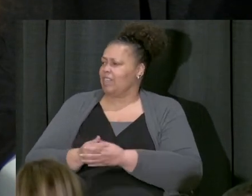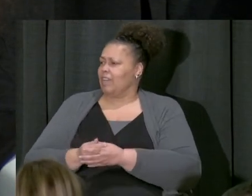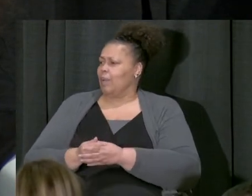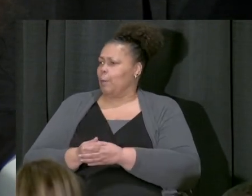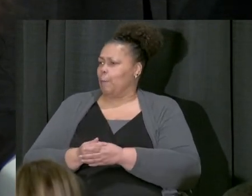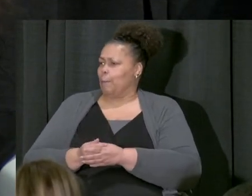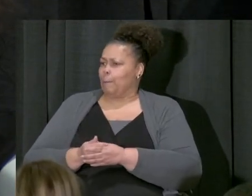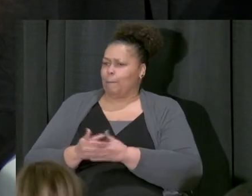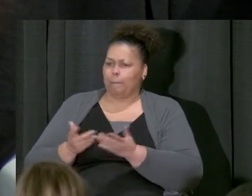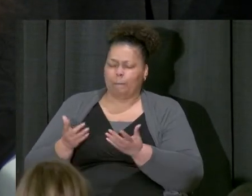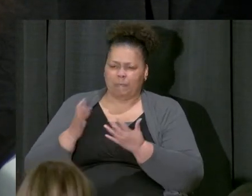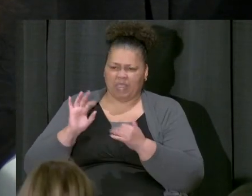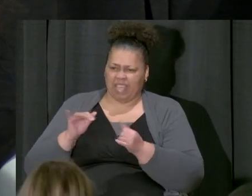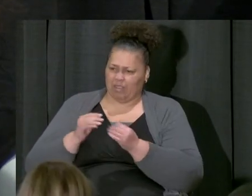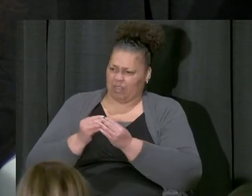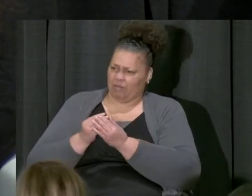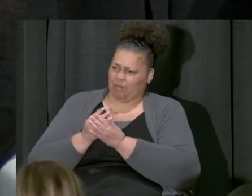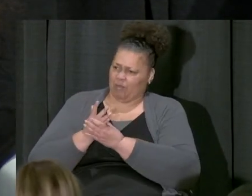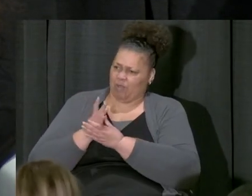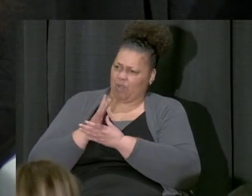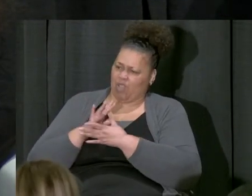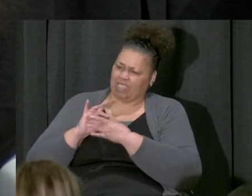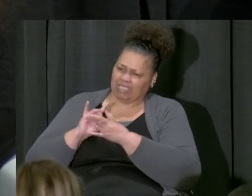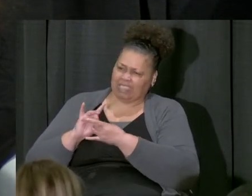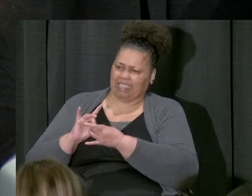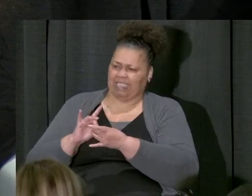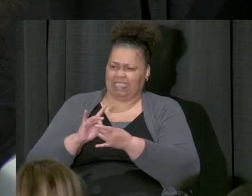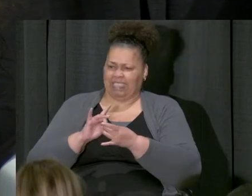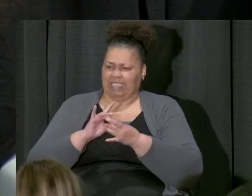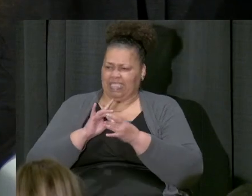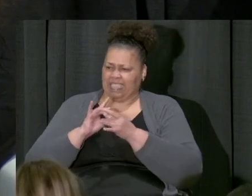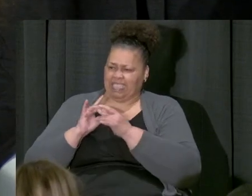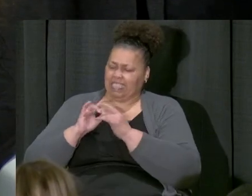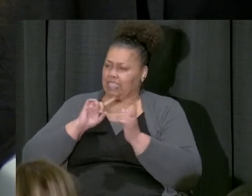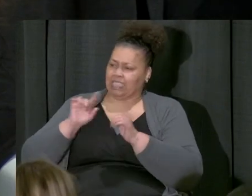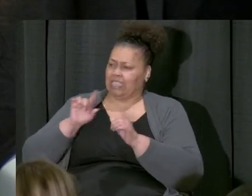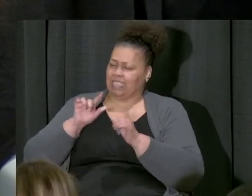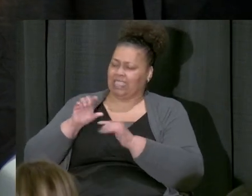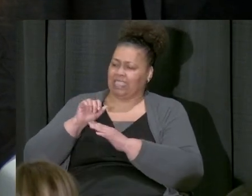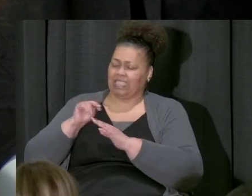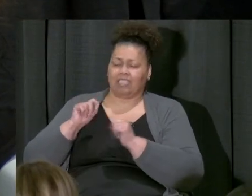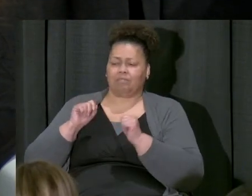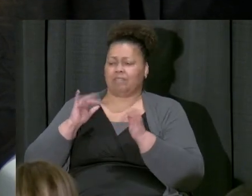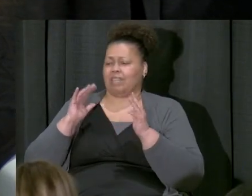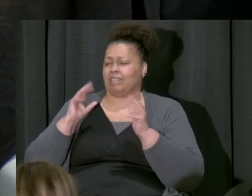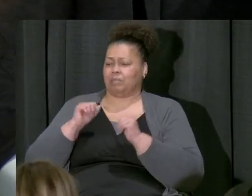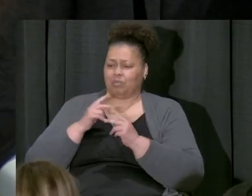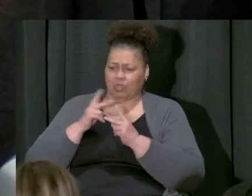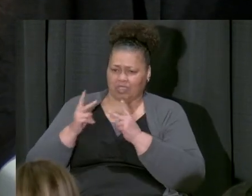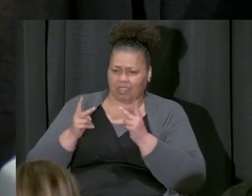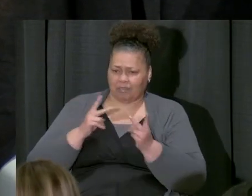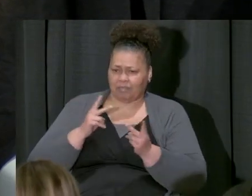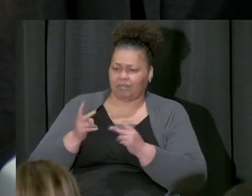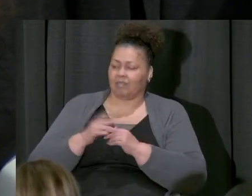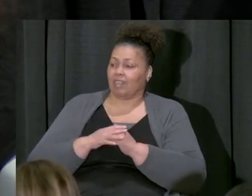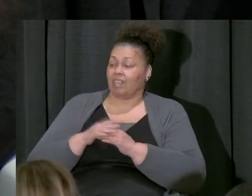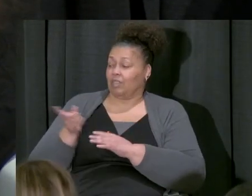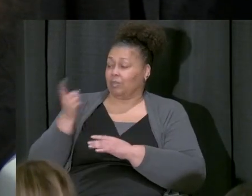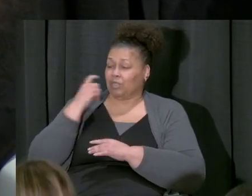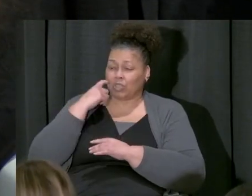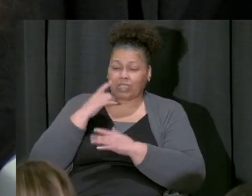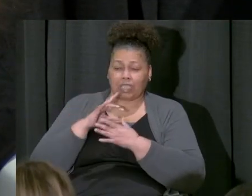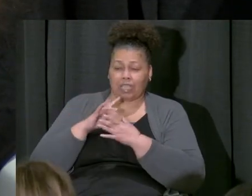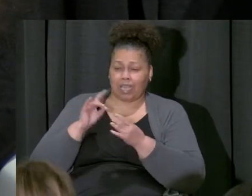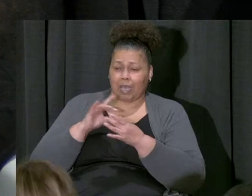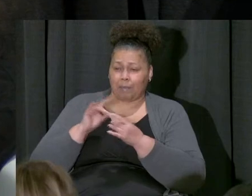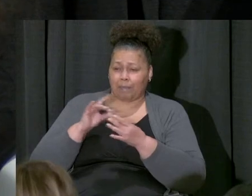you know, blossomed over the years of coming back to see some, that's been remarkable to see. And as you were just saying, the mixture